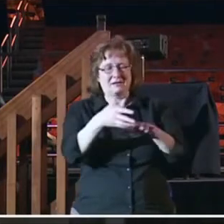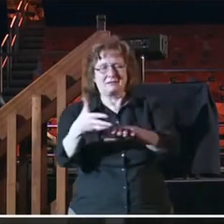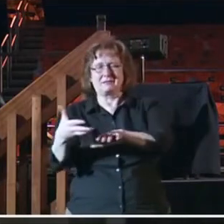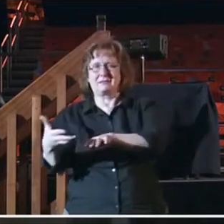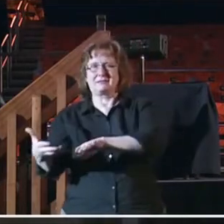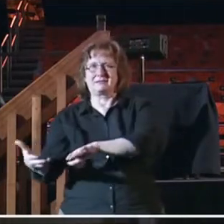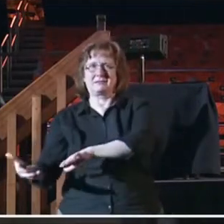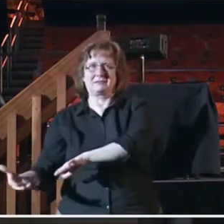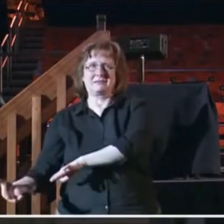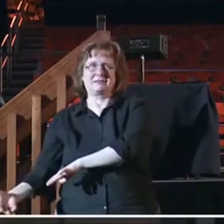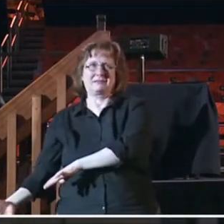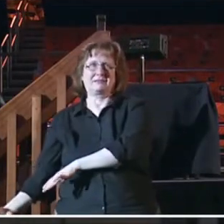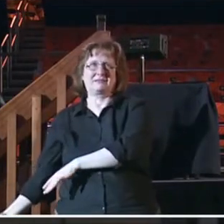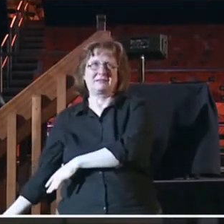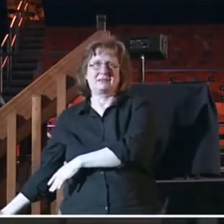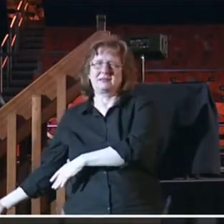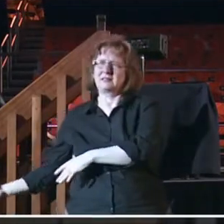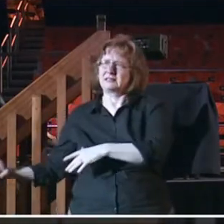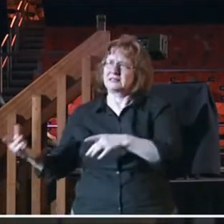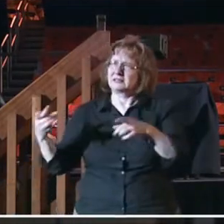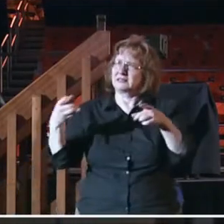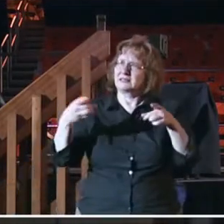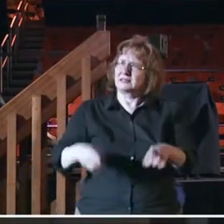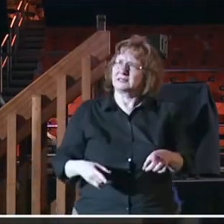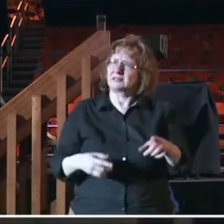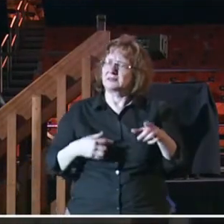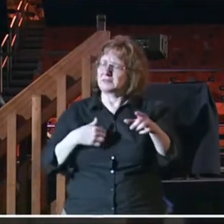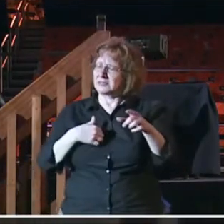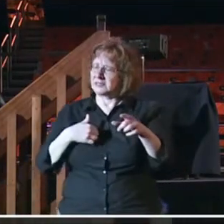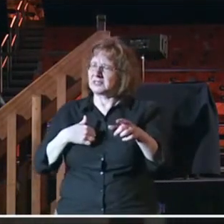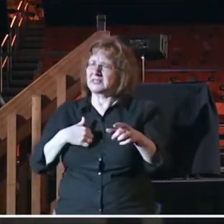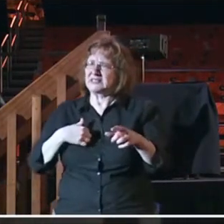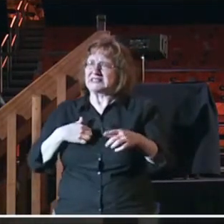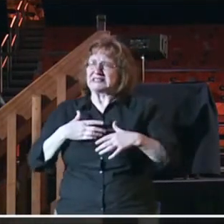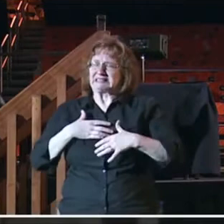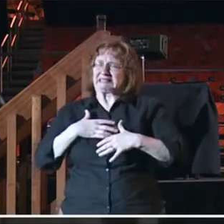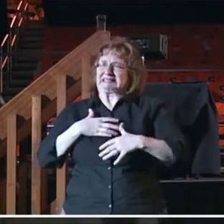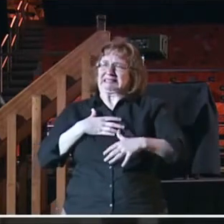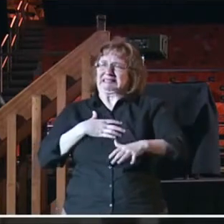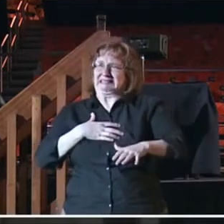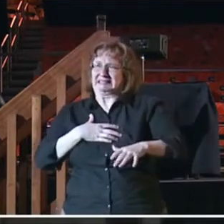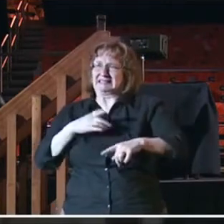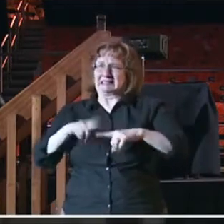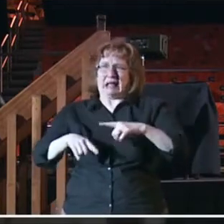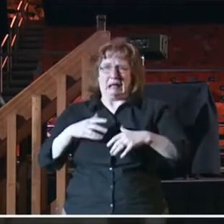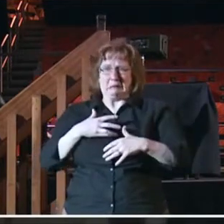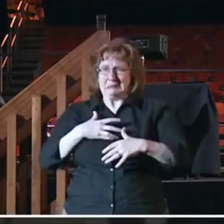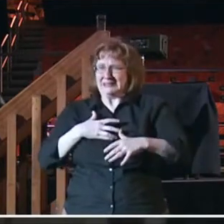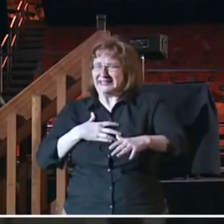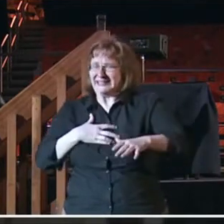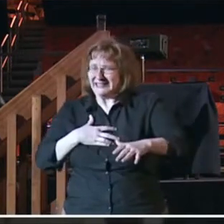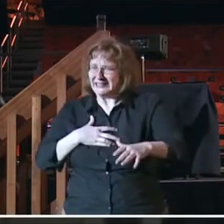breath. But what if I can't breathe?